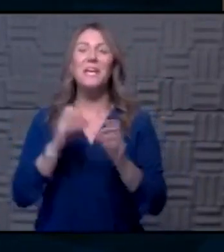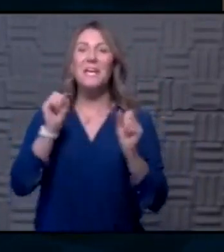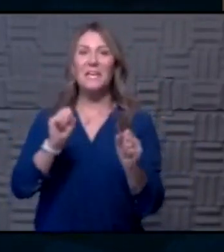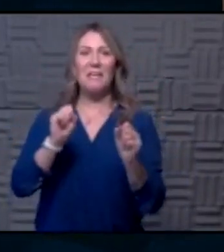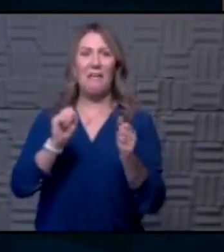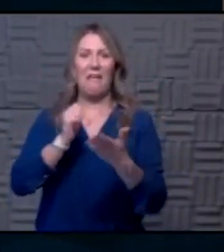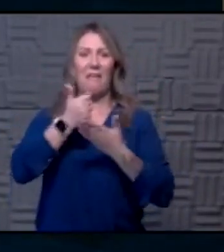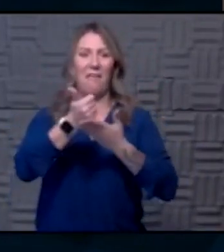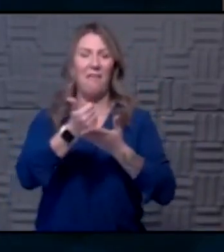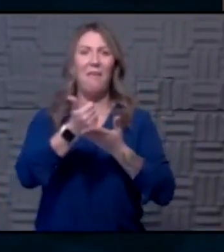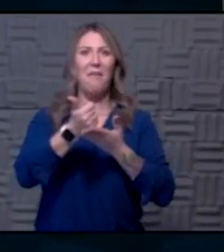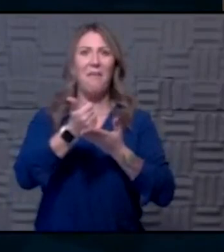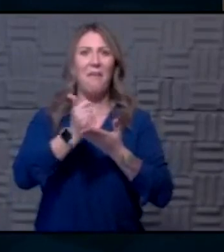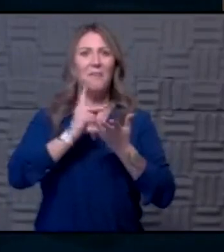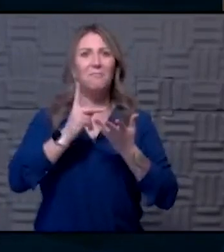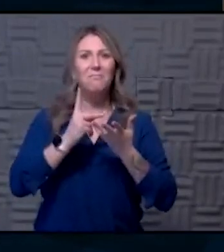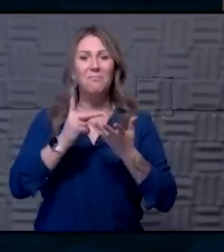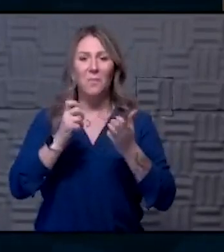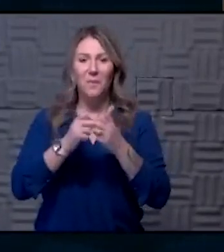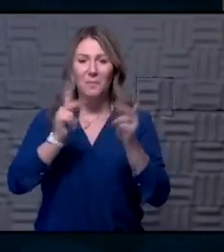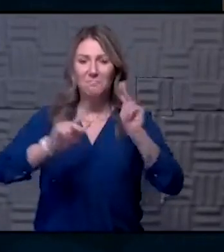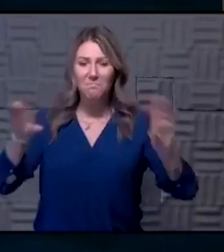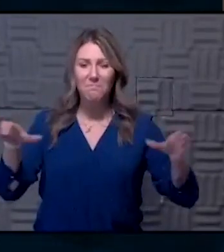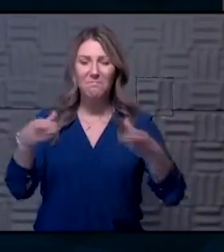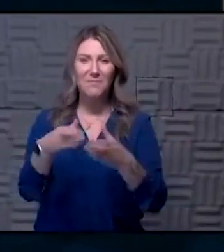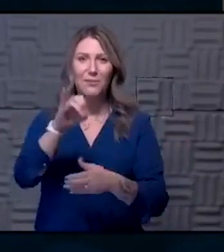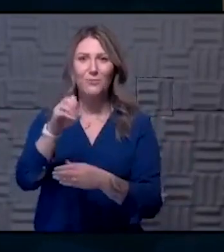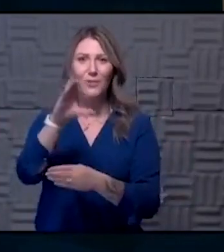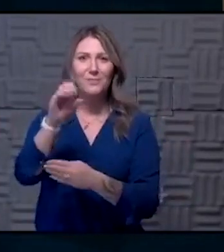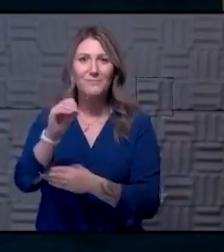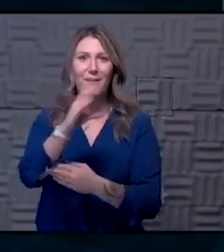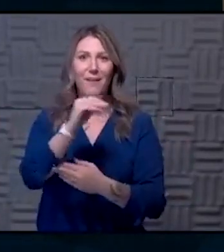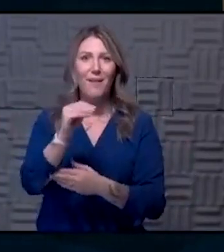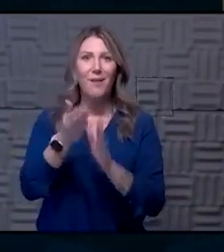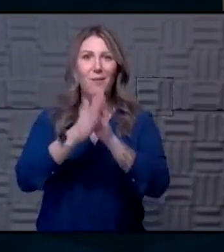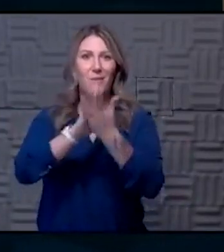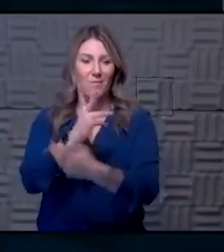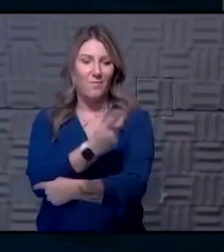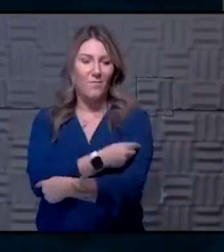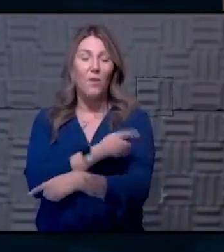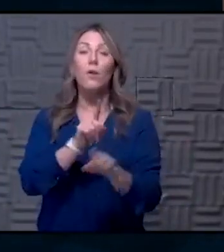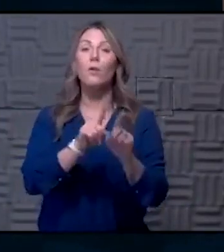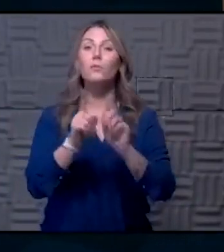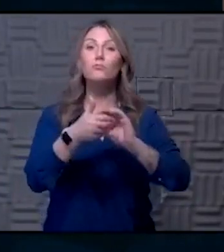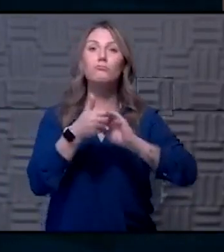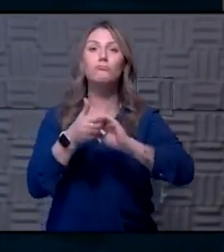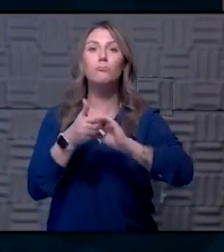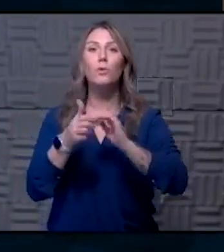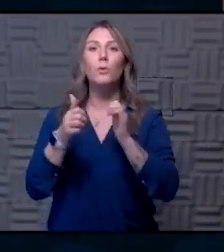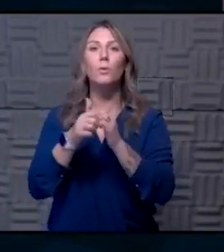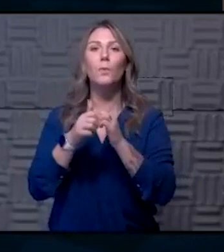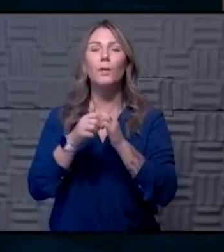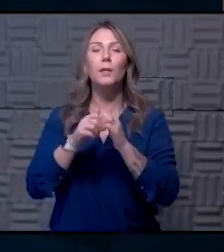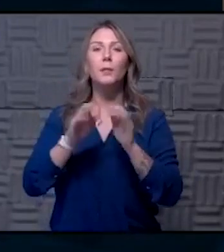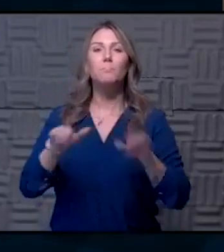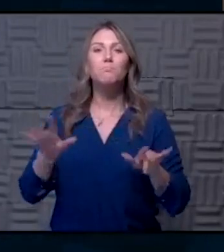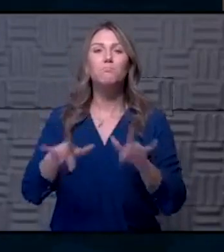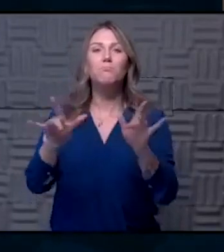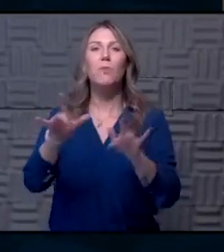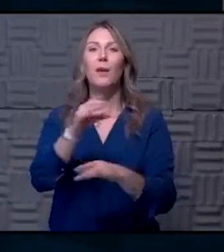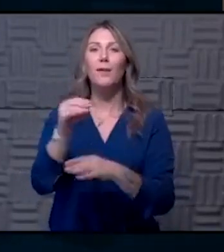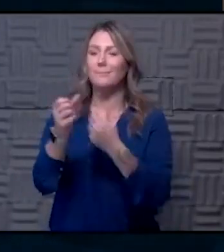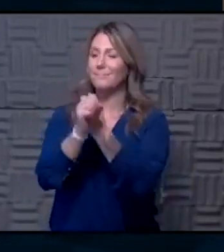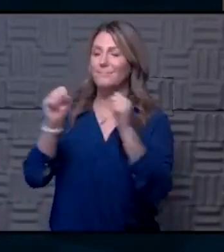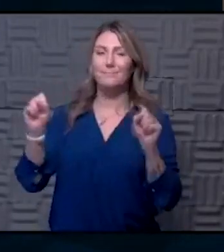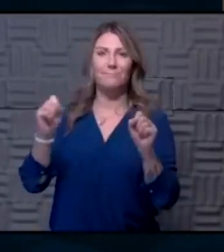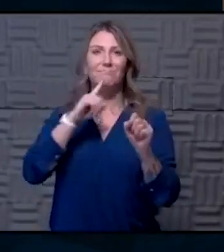to the population in Johnson County and get them vaccinated. We've also partnered with Mercy and Truth, a safety net clinic. We've